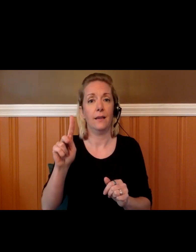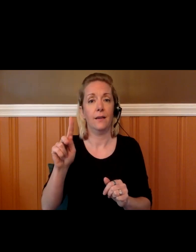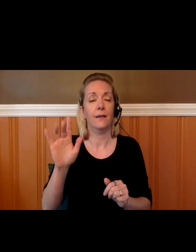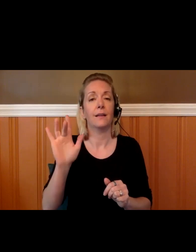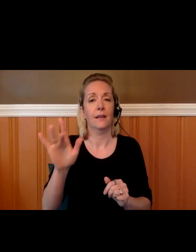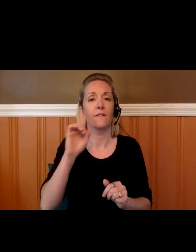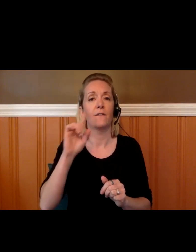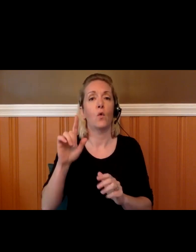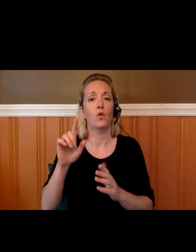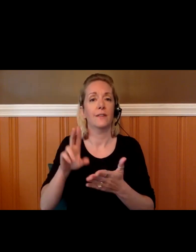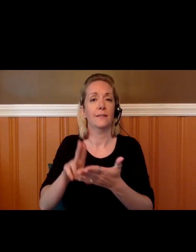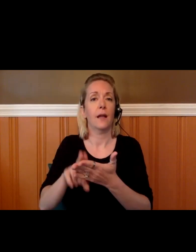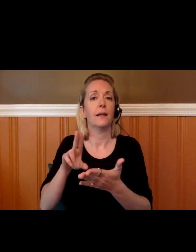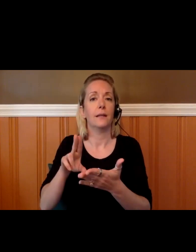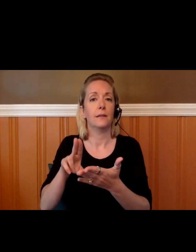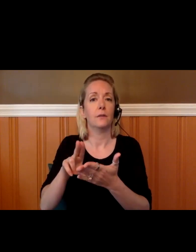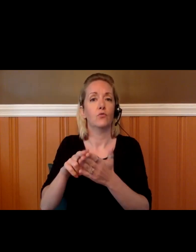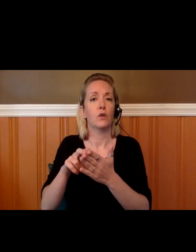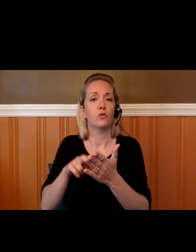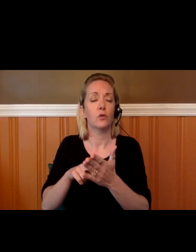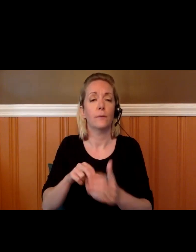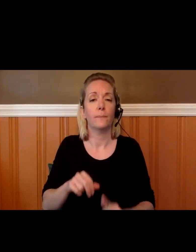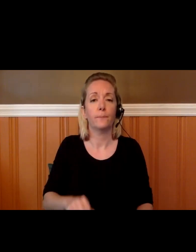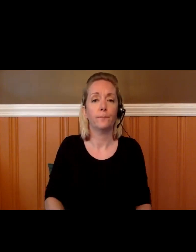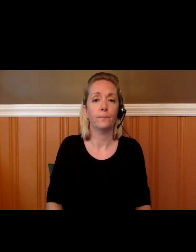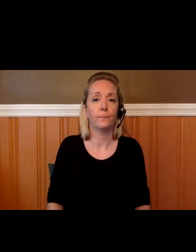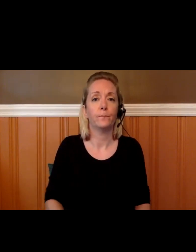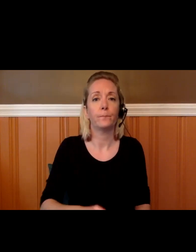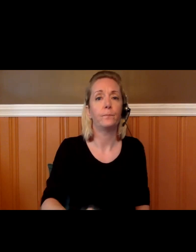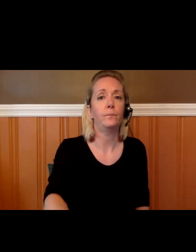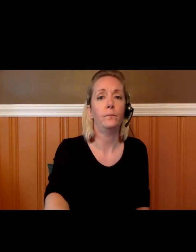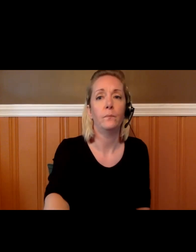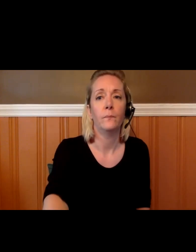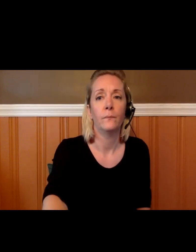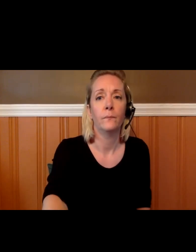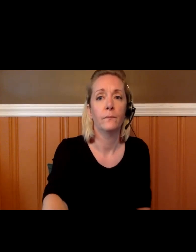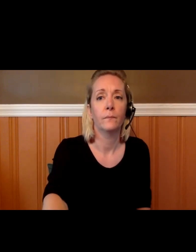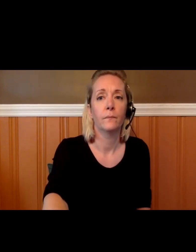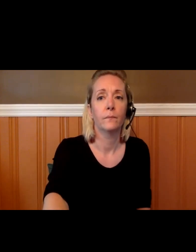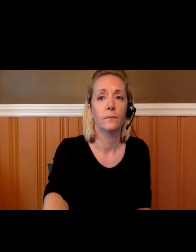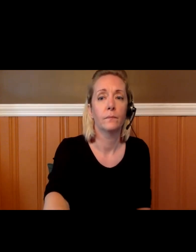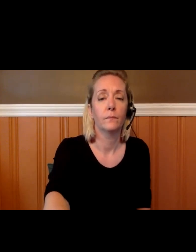that would be fantastic. Oh, Lana, I like your picture. I like your hairdo.